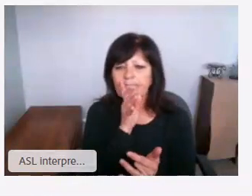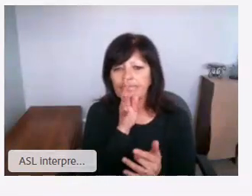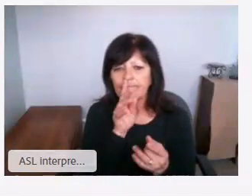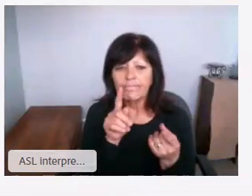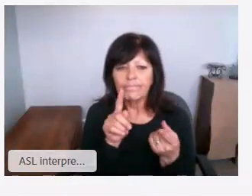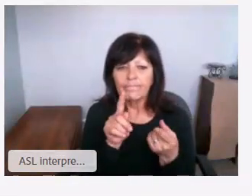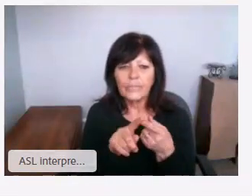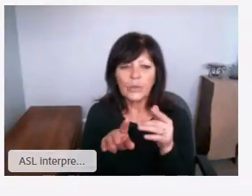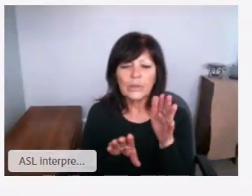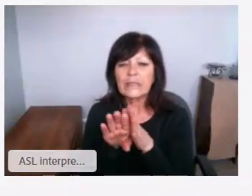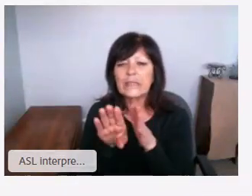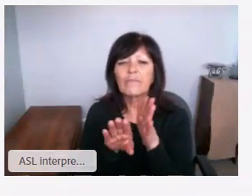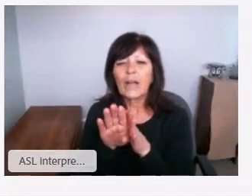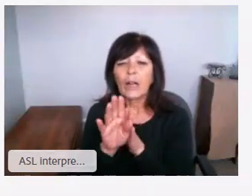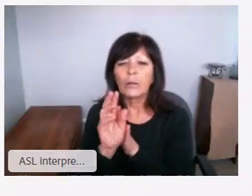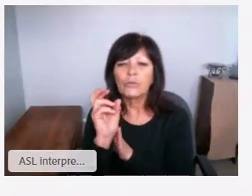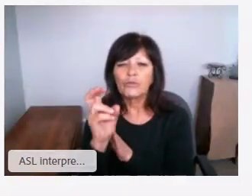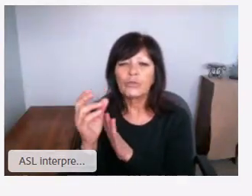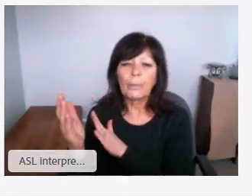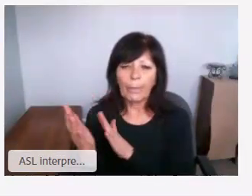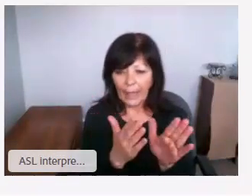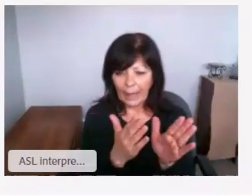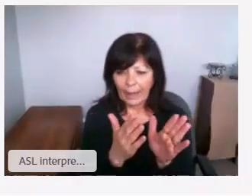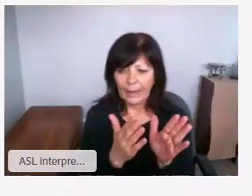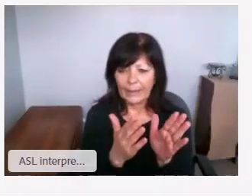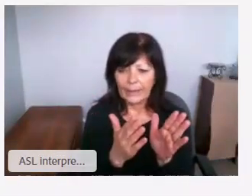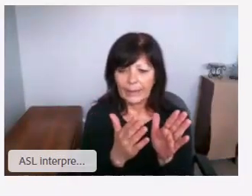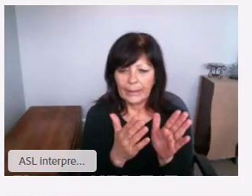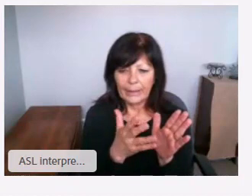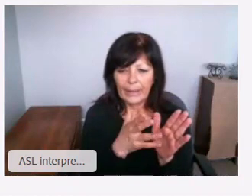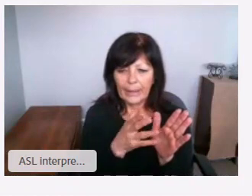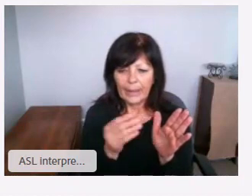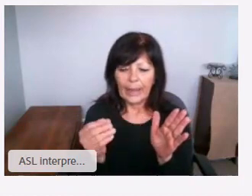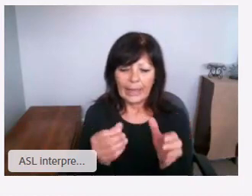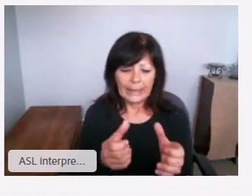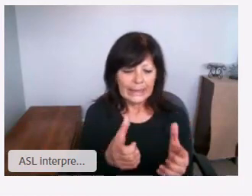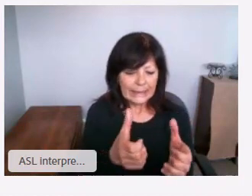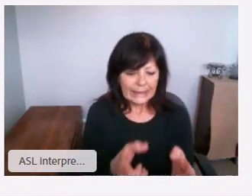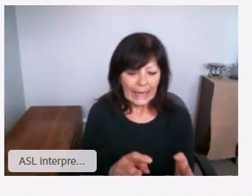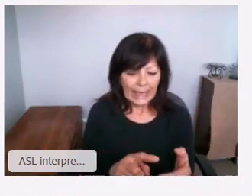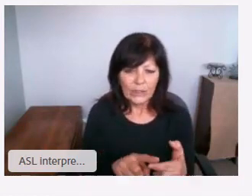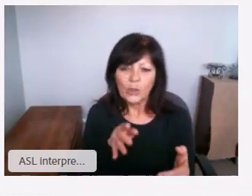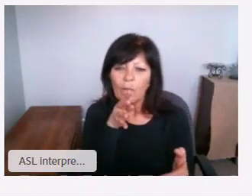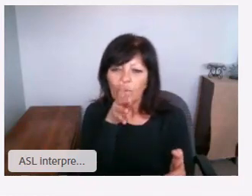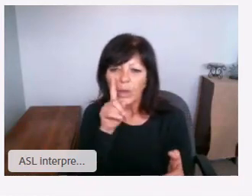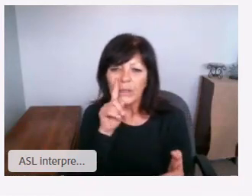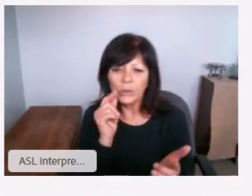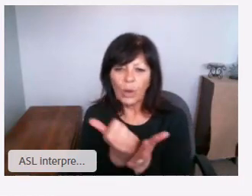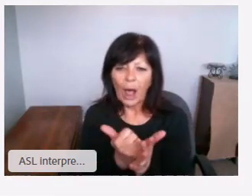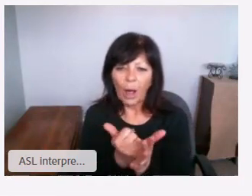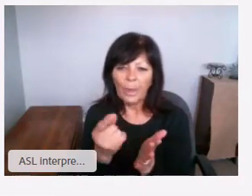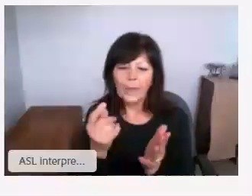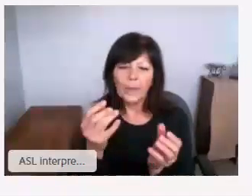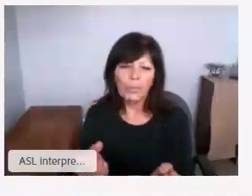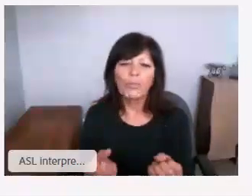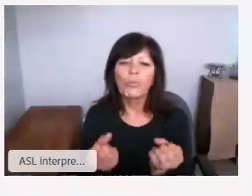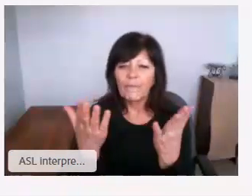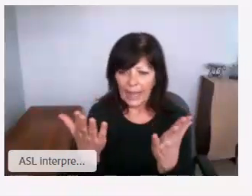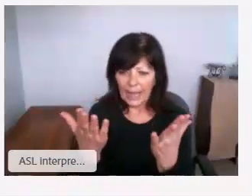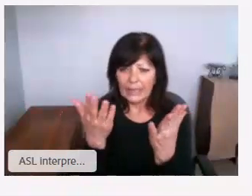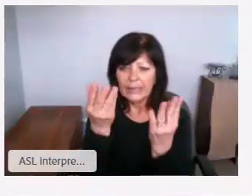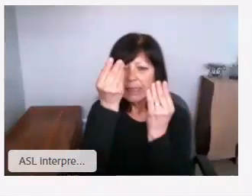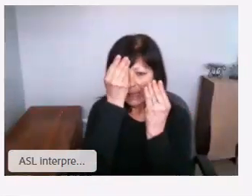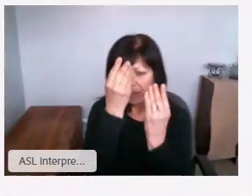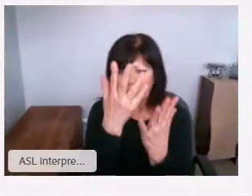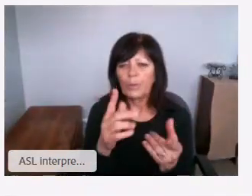developing a trip plan, and the text to voice will help them provide the information